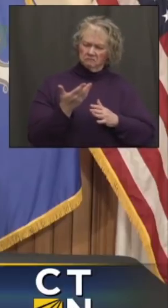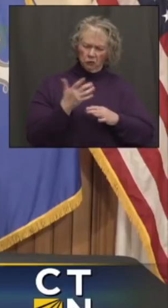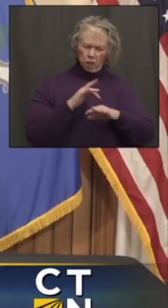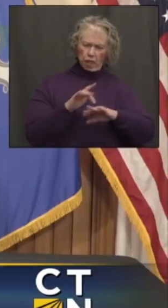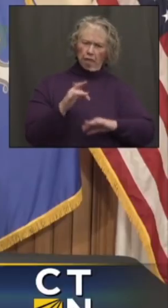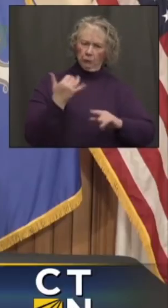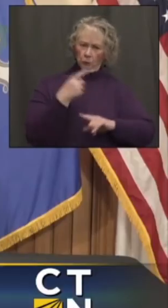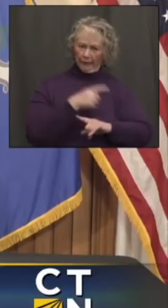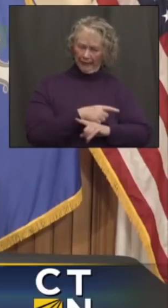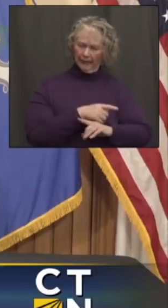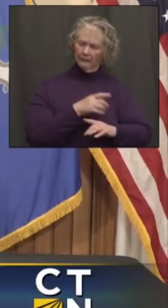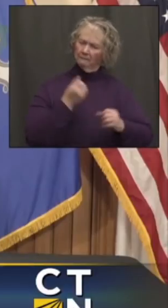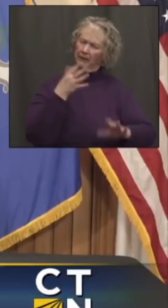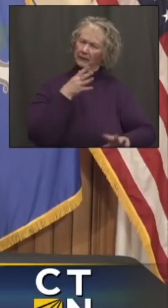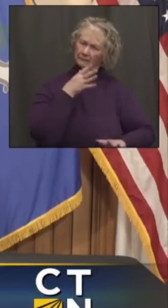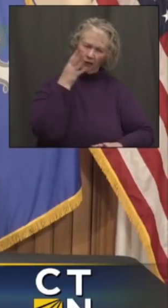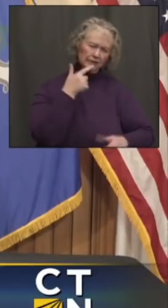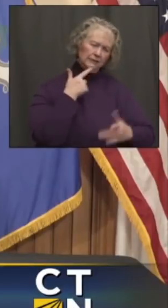Hearst, Connecticut Media.